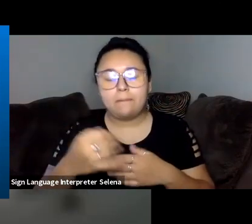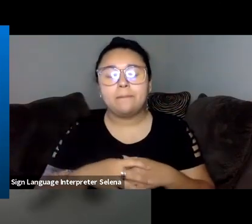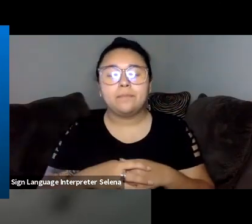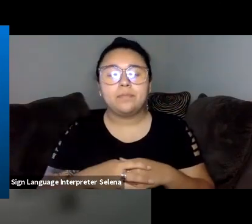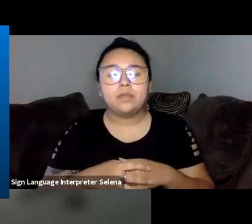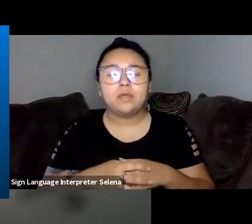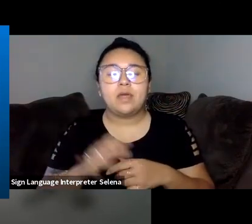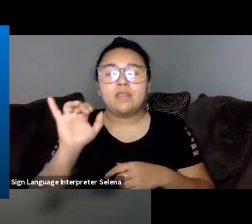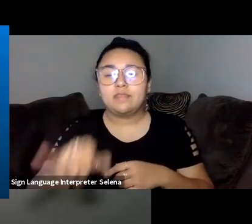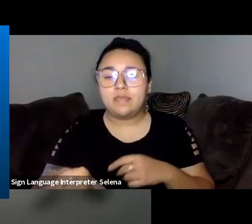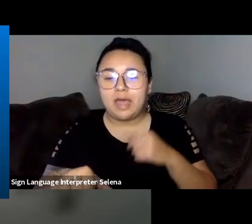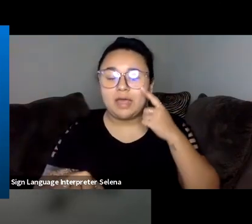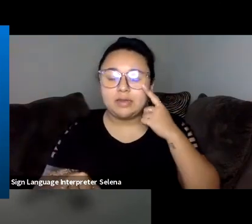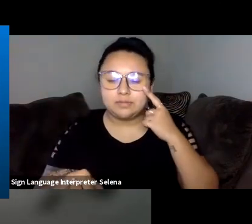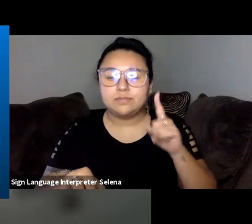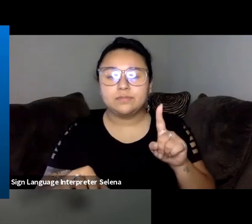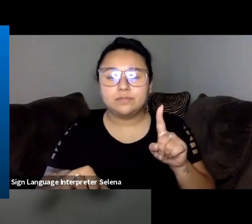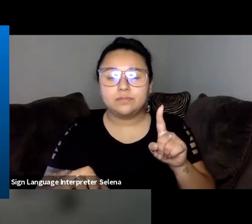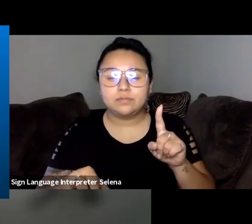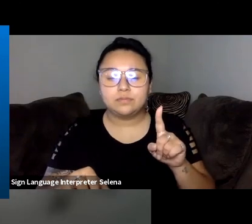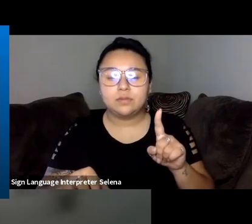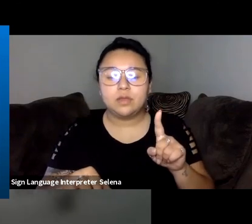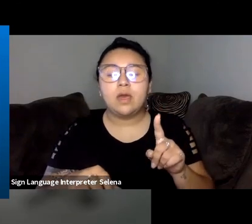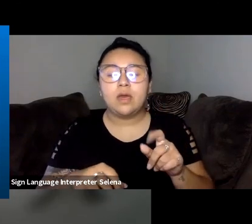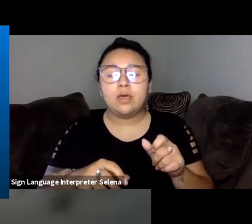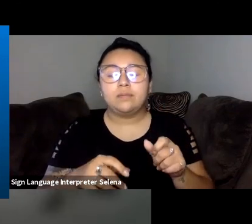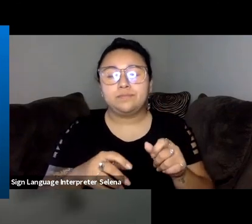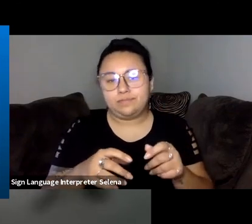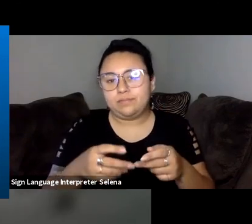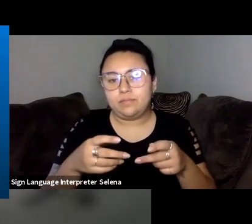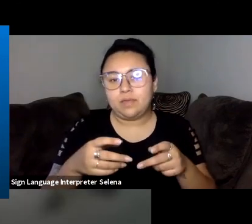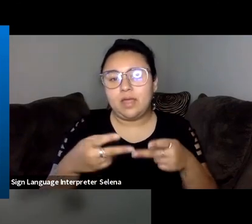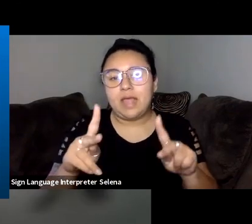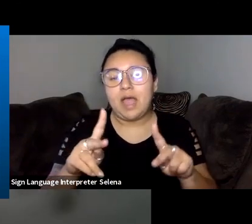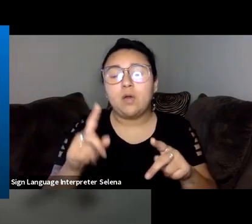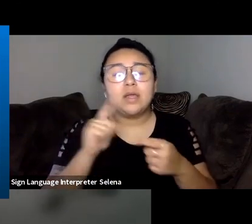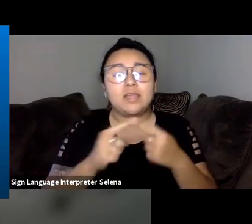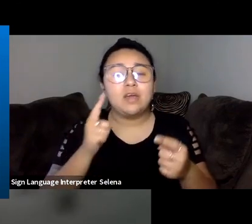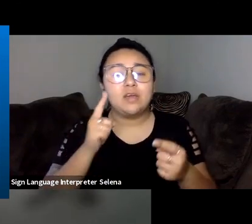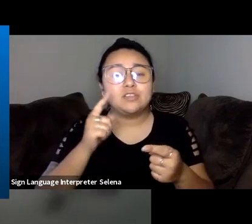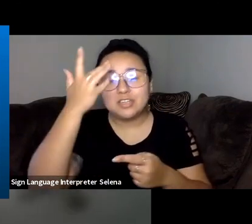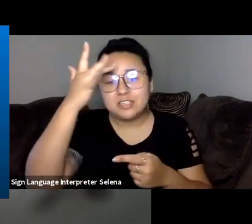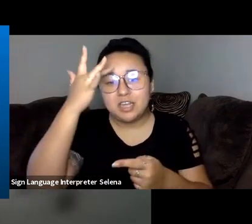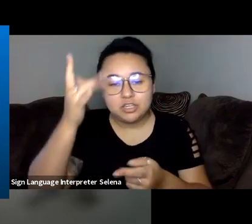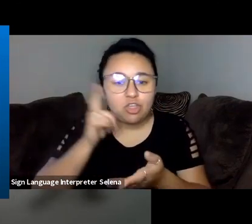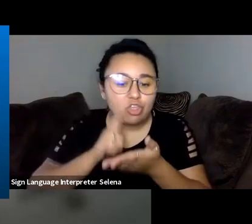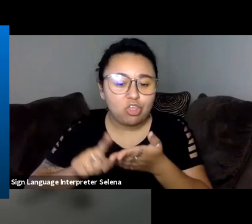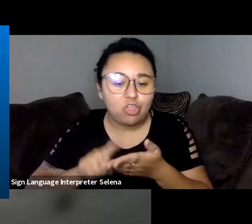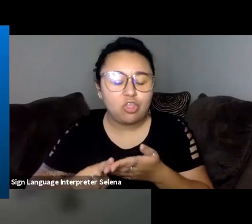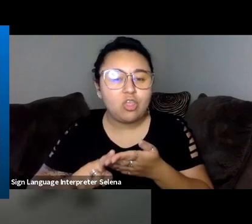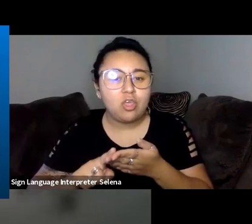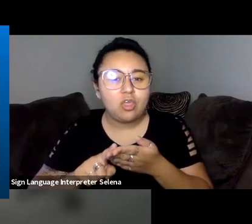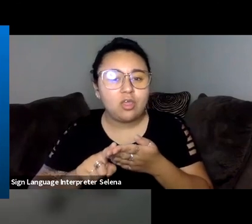United States against a Black nationalist organization in the 1980s that had been affiliated with the Black Panther Party. And then also